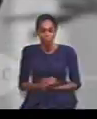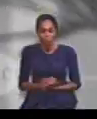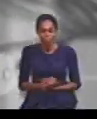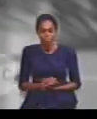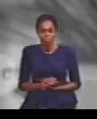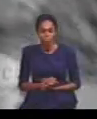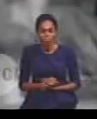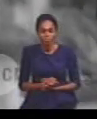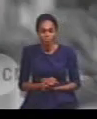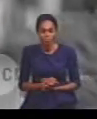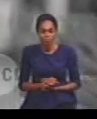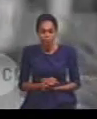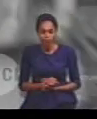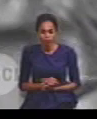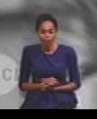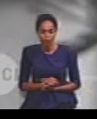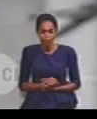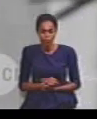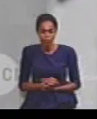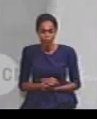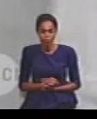Him.